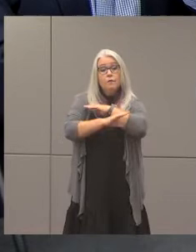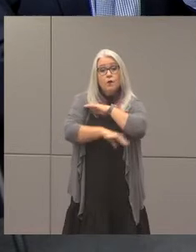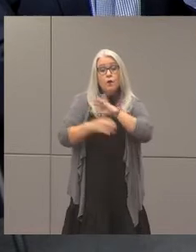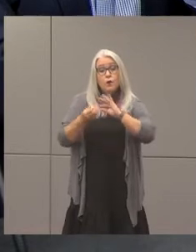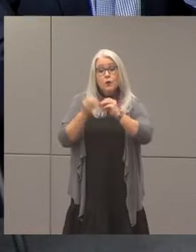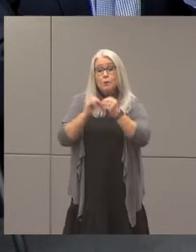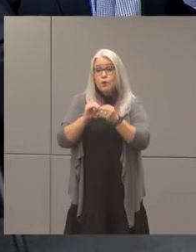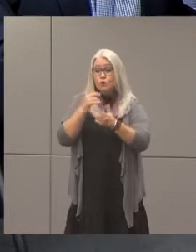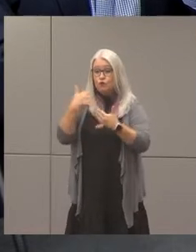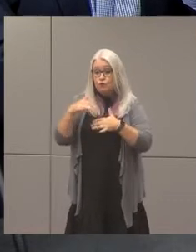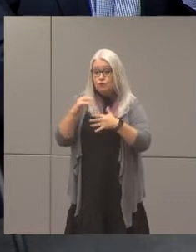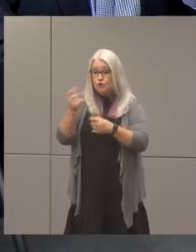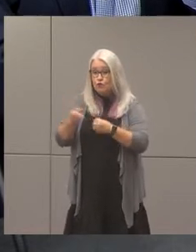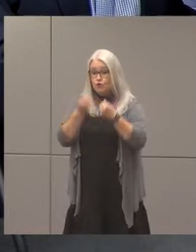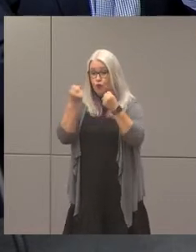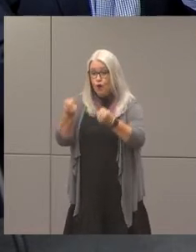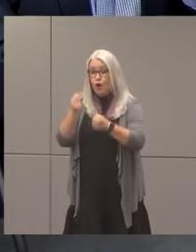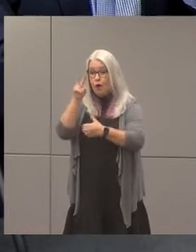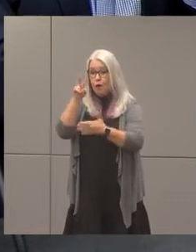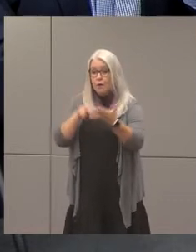strong. We're at